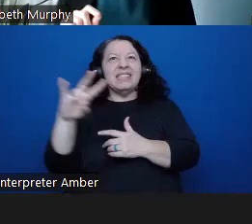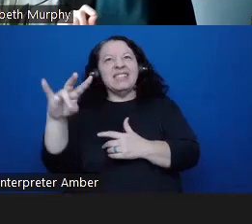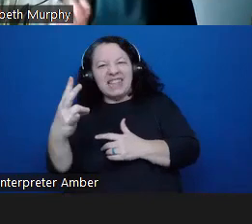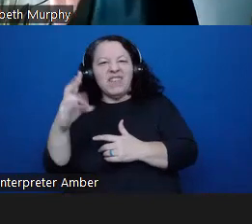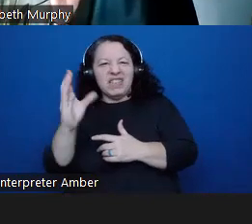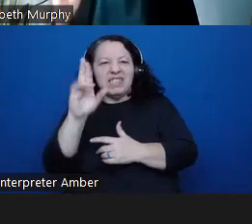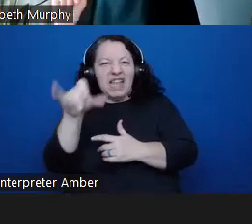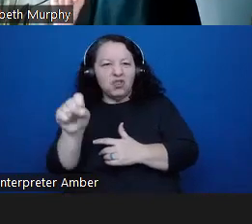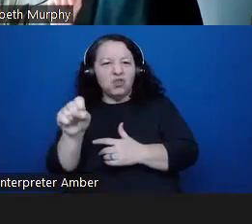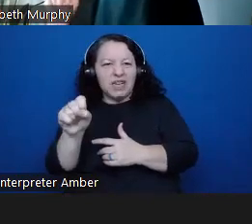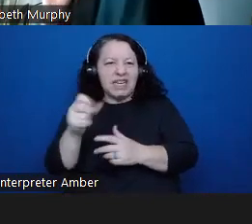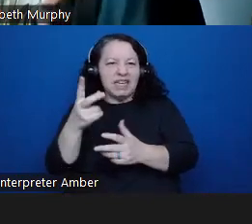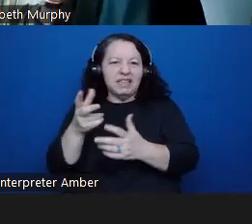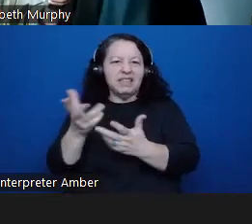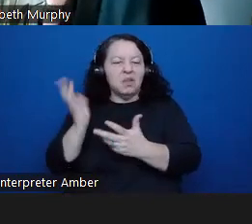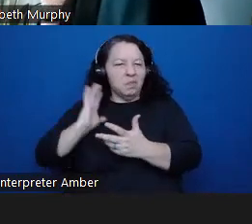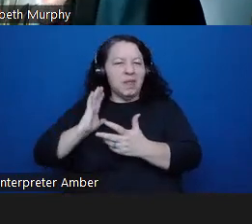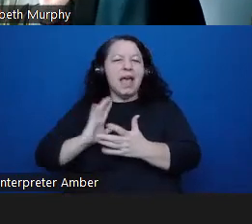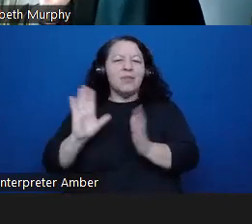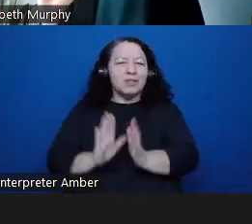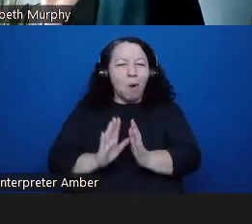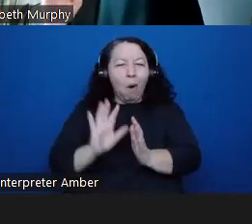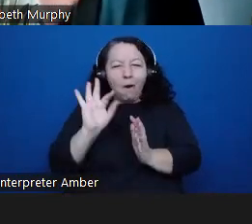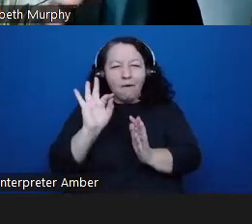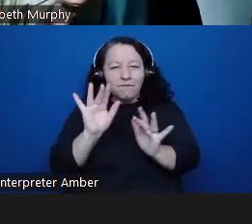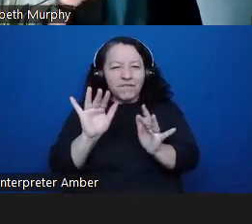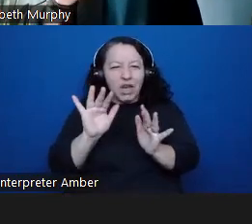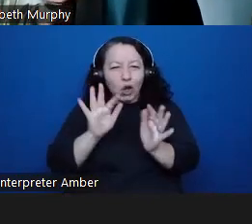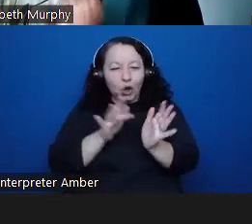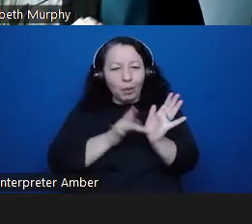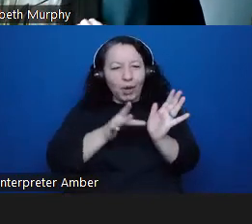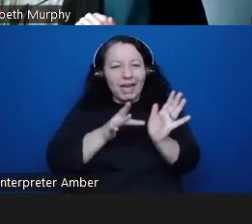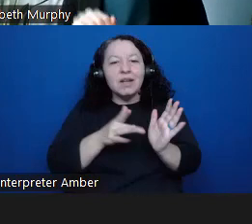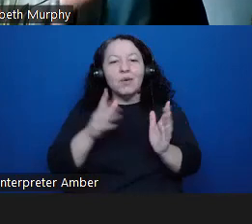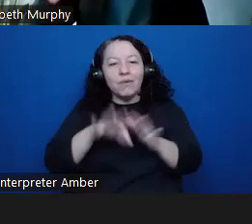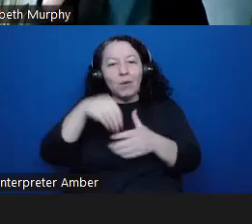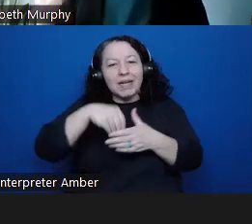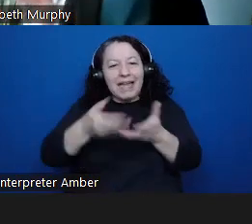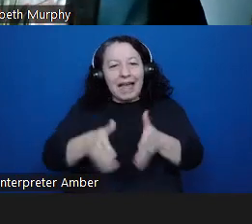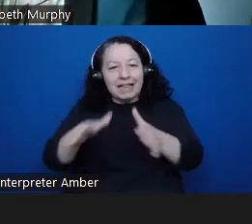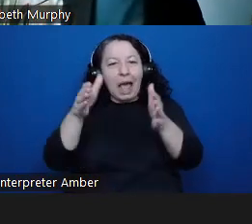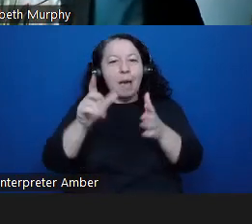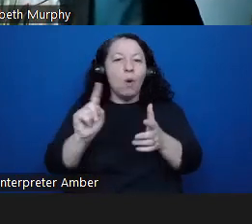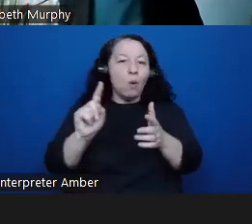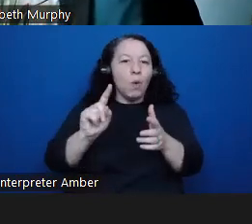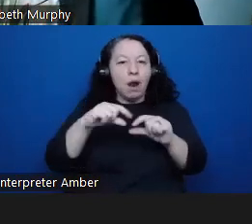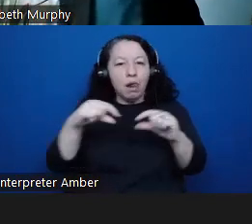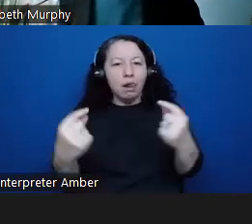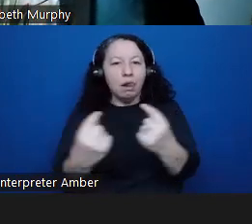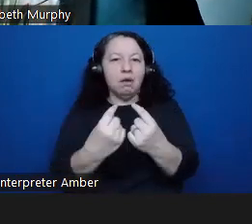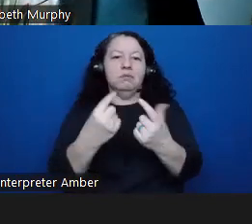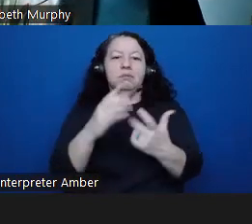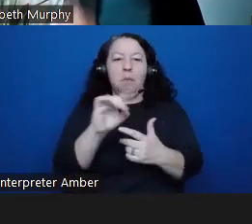fingerprints found in the inside of the lamp where the clay had been pressed into the mold in the manner kind of shown in the upper right-hand corner of the